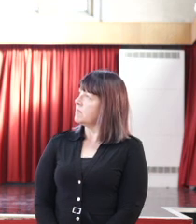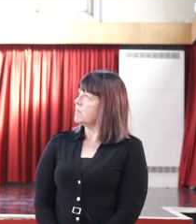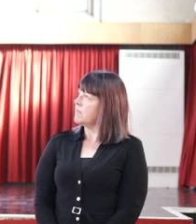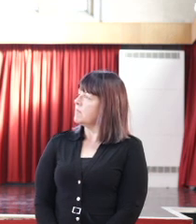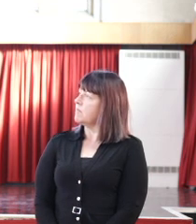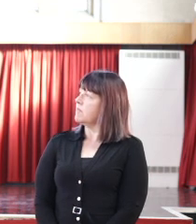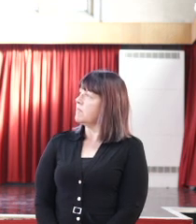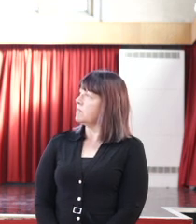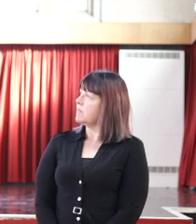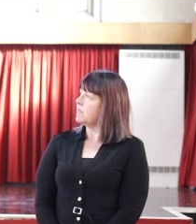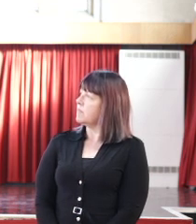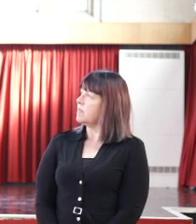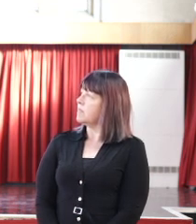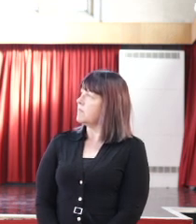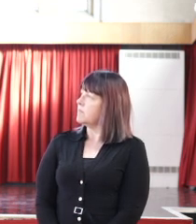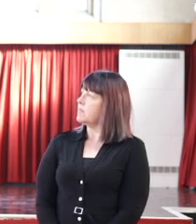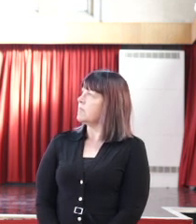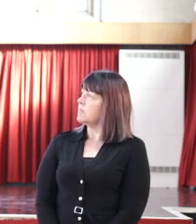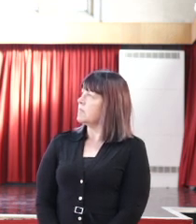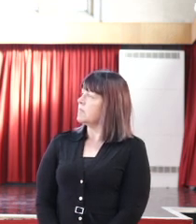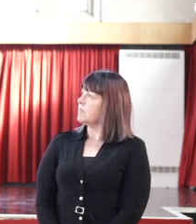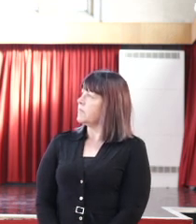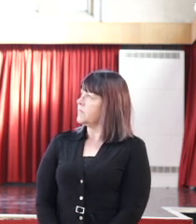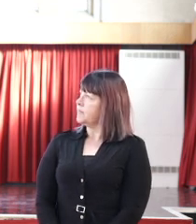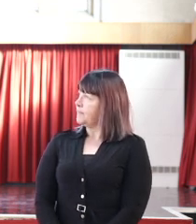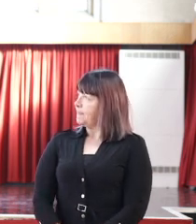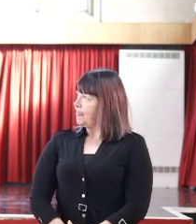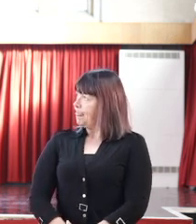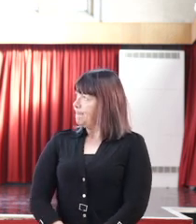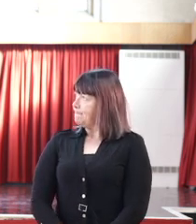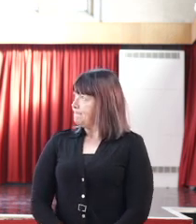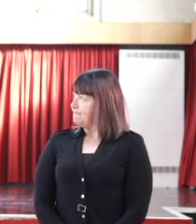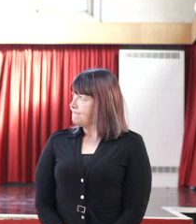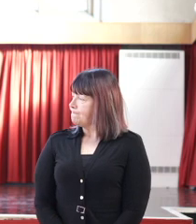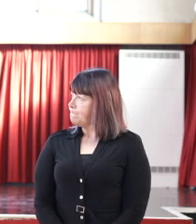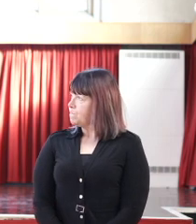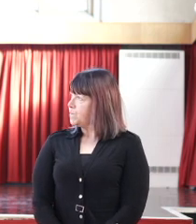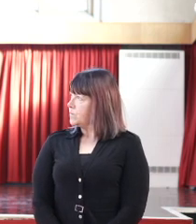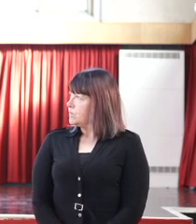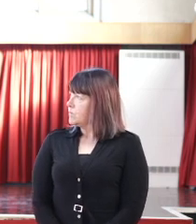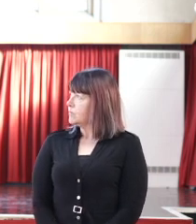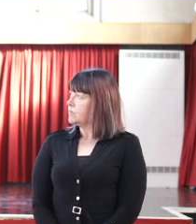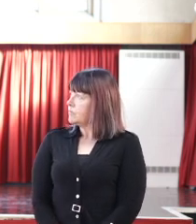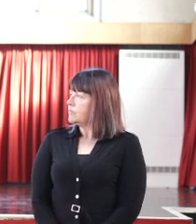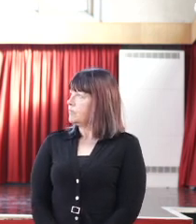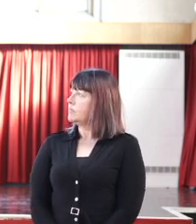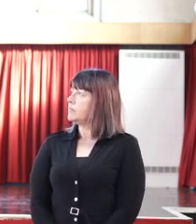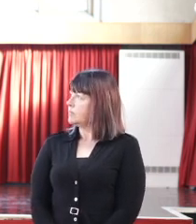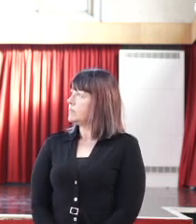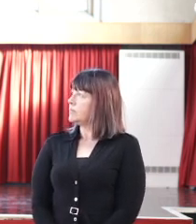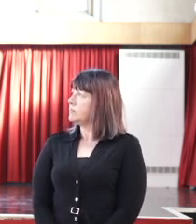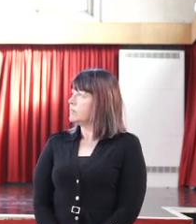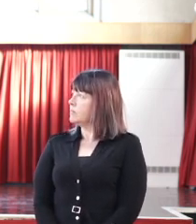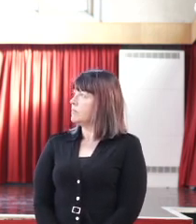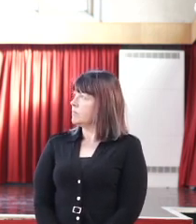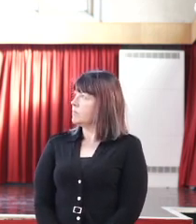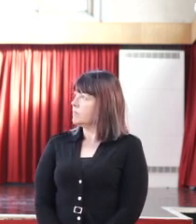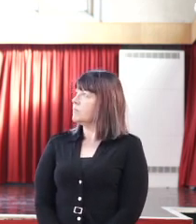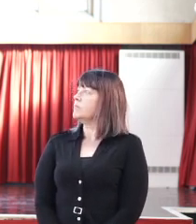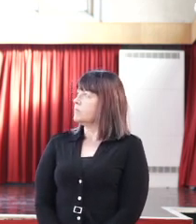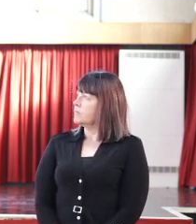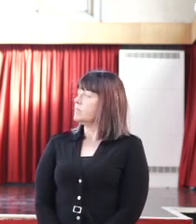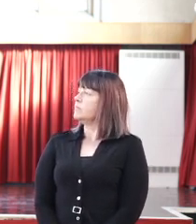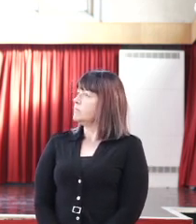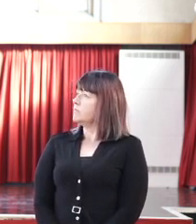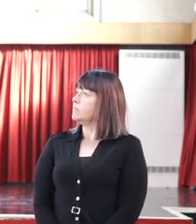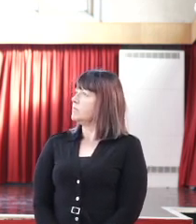It's important to understand the different elements of music. It could be hip-hop,